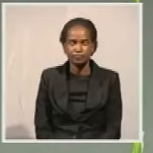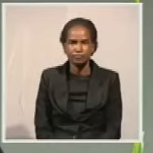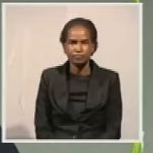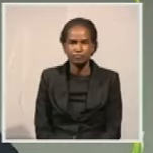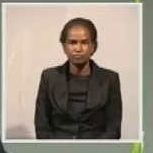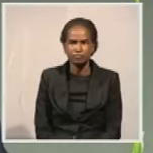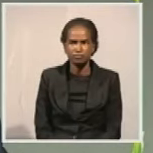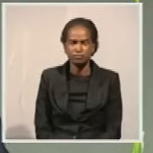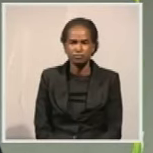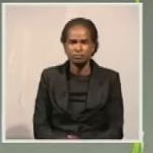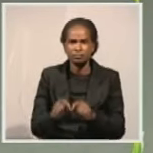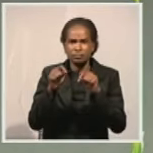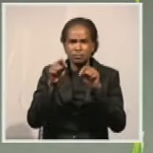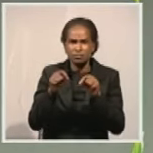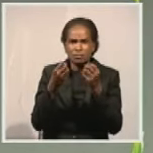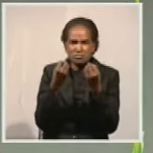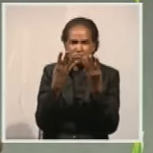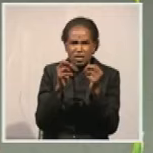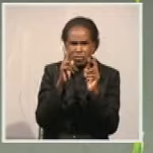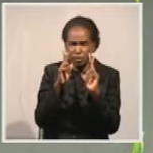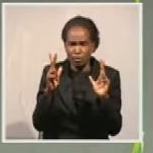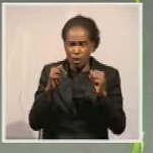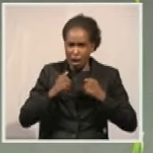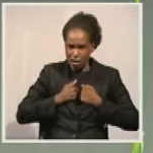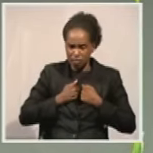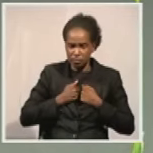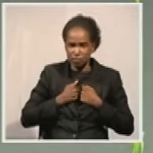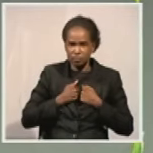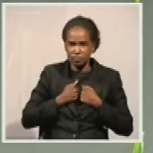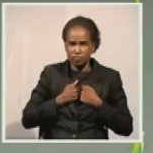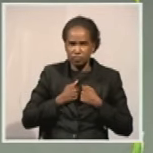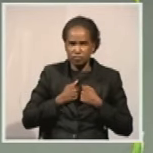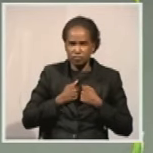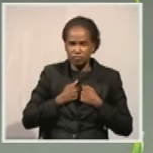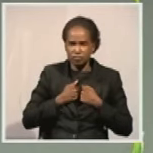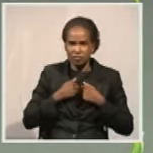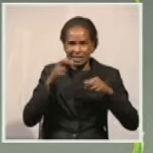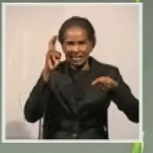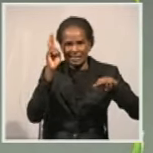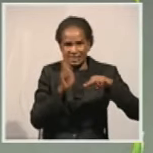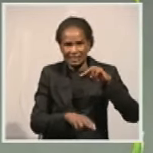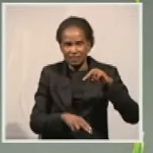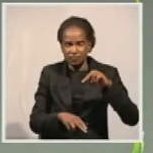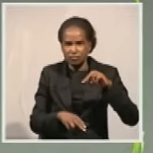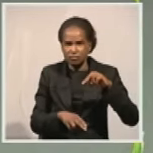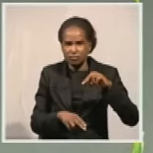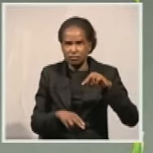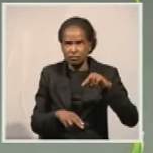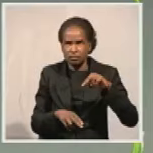The recognition of the fact that many of our people were punished through